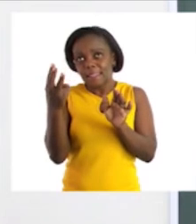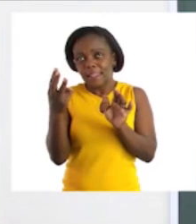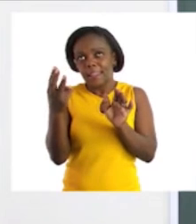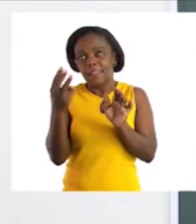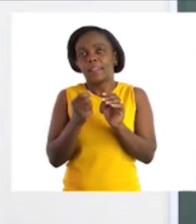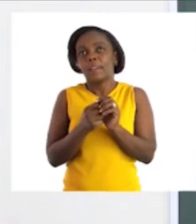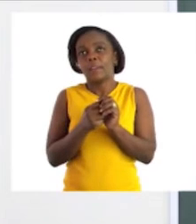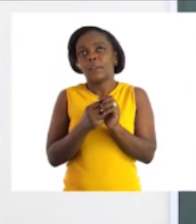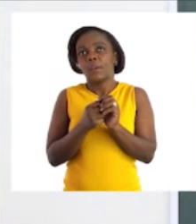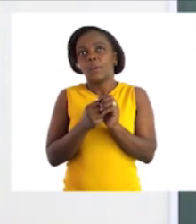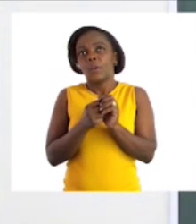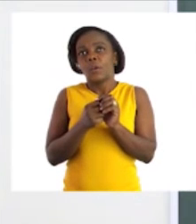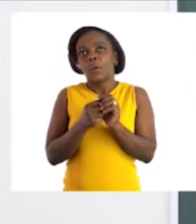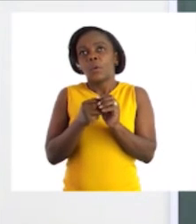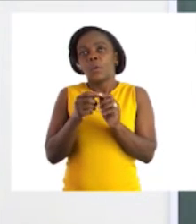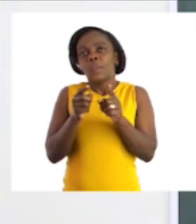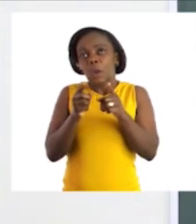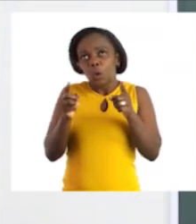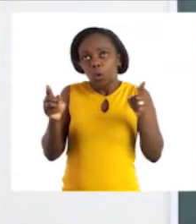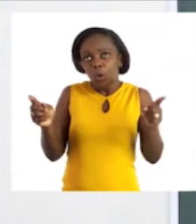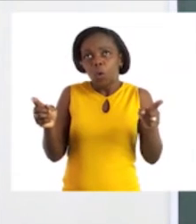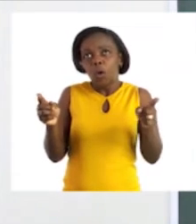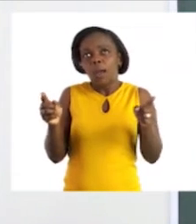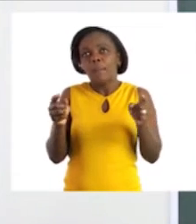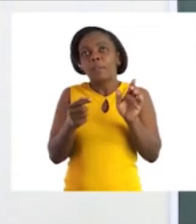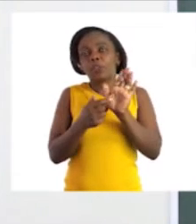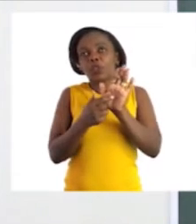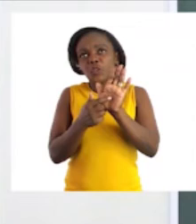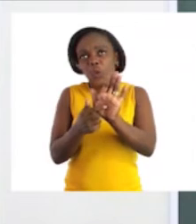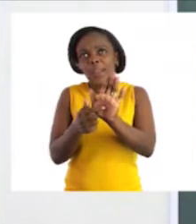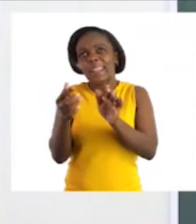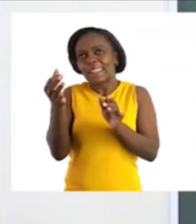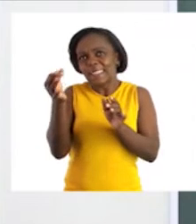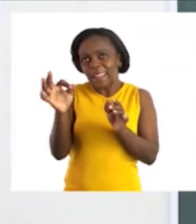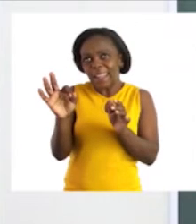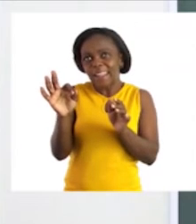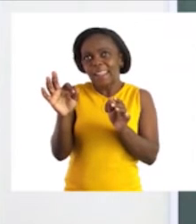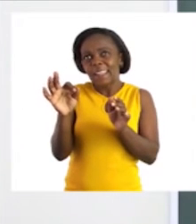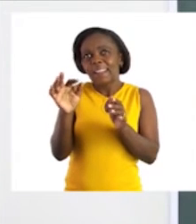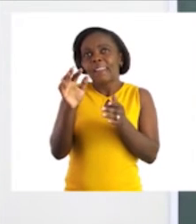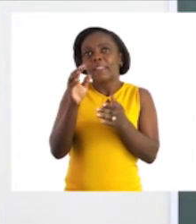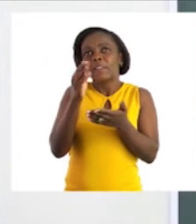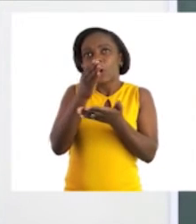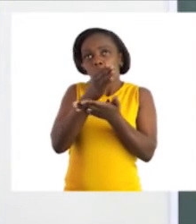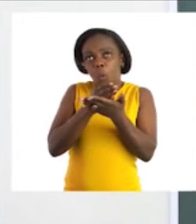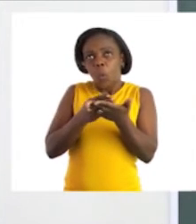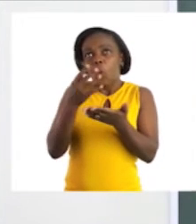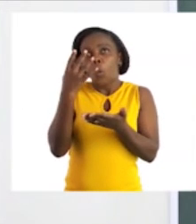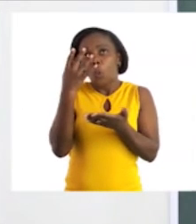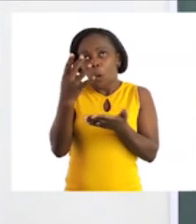are at the 9, it's quarter to. We are left with only 15 minutes to go to